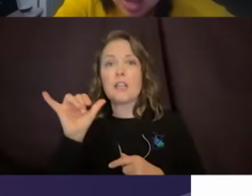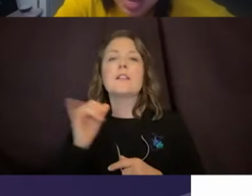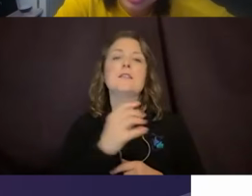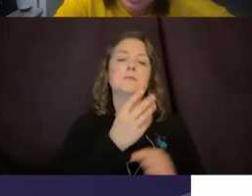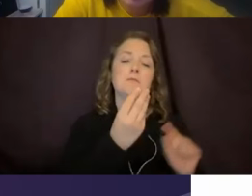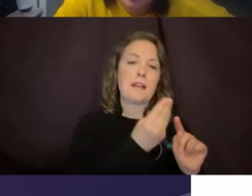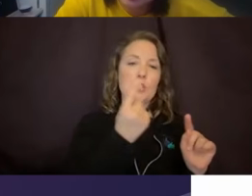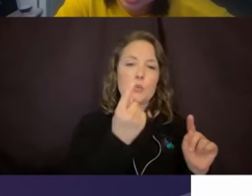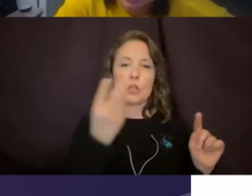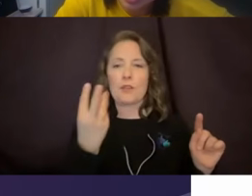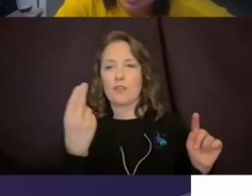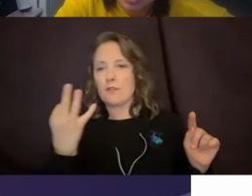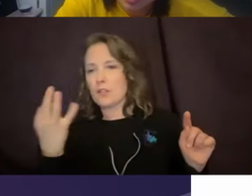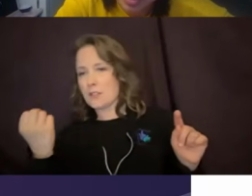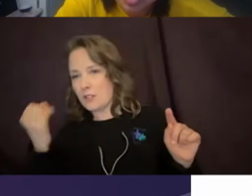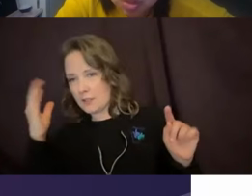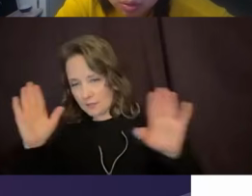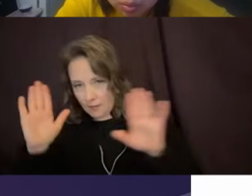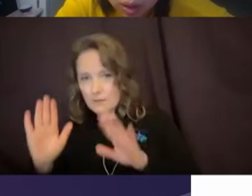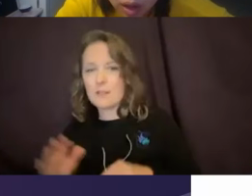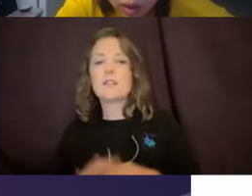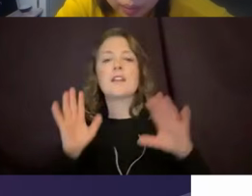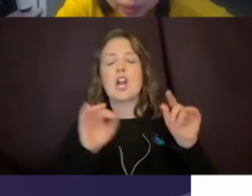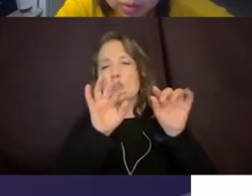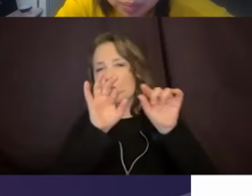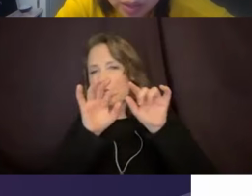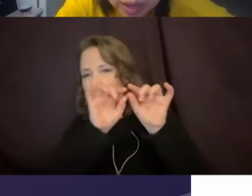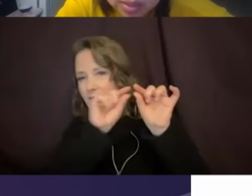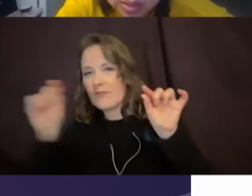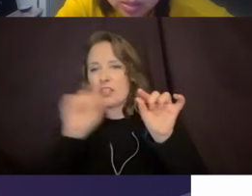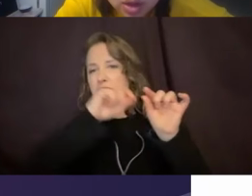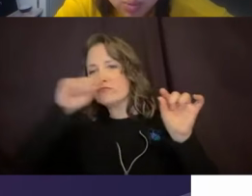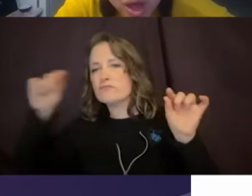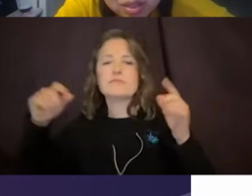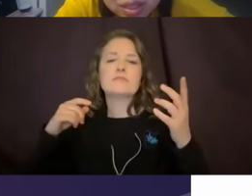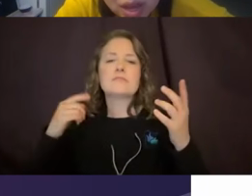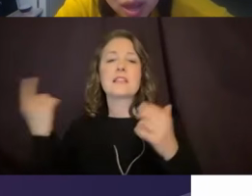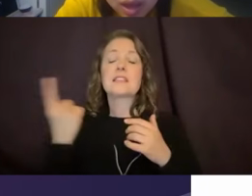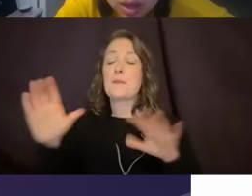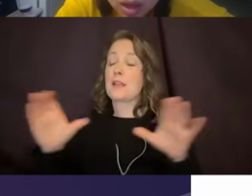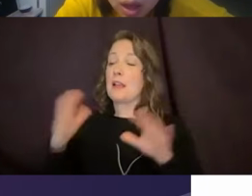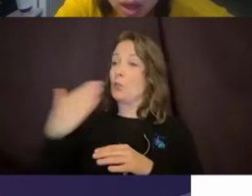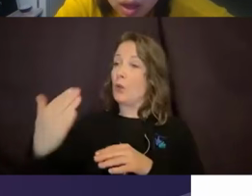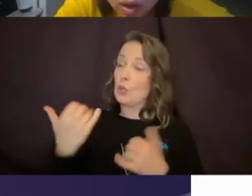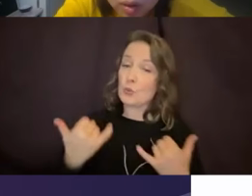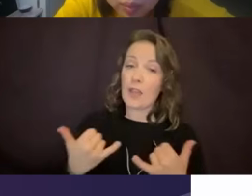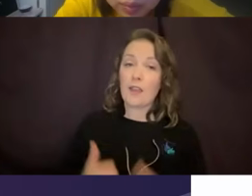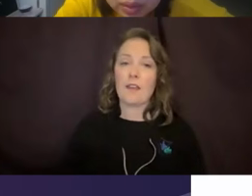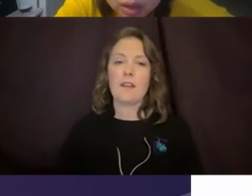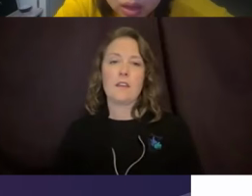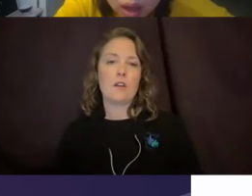Sunday. And it kind of has, again, that fill in the blank too, of something I did well today.